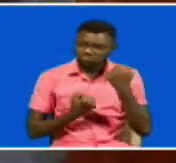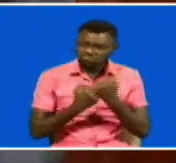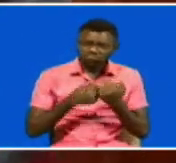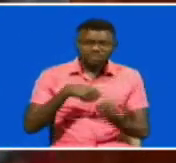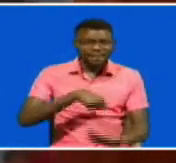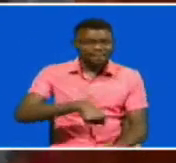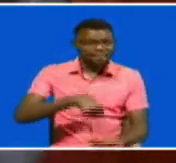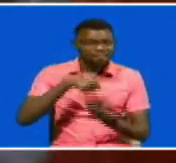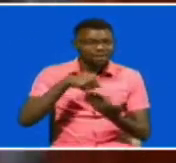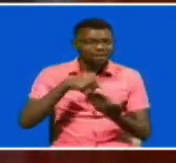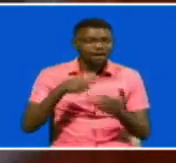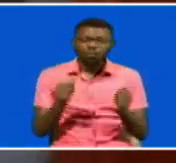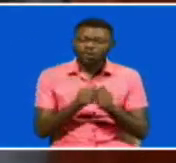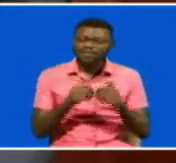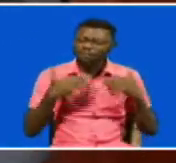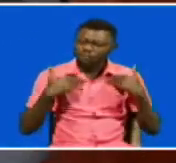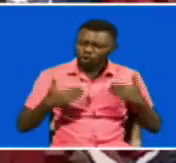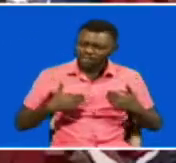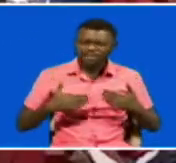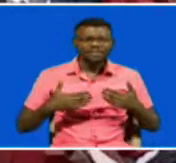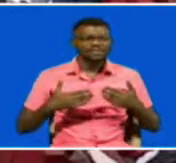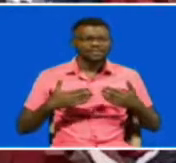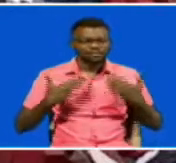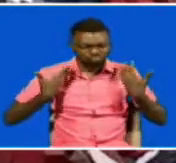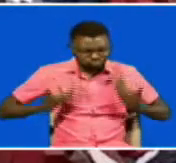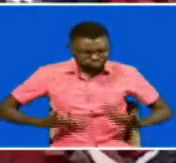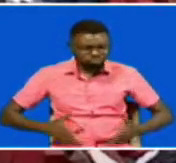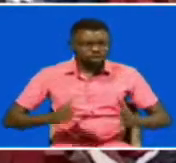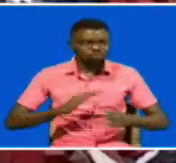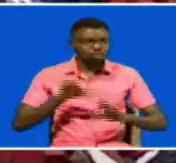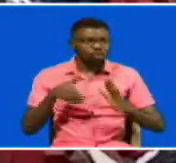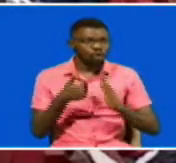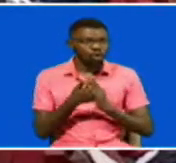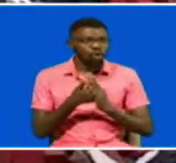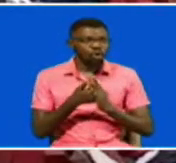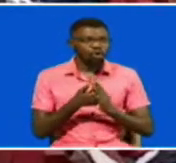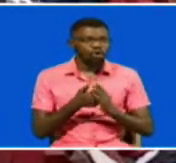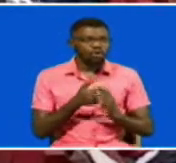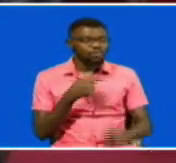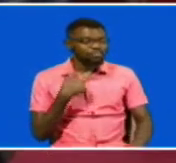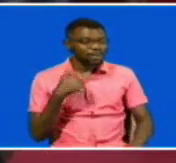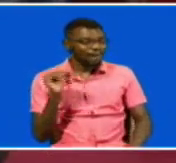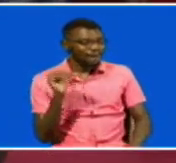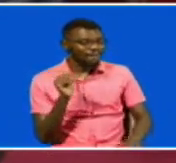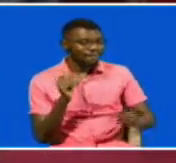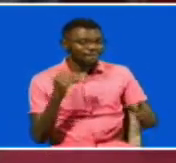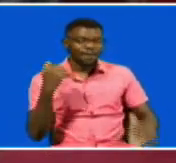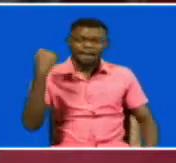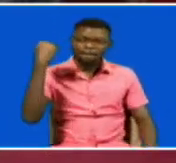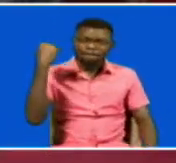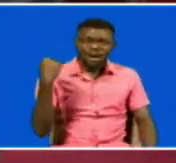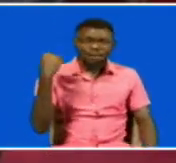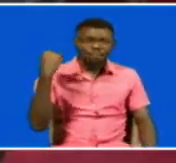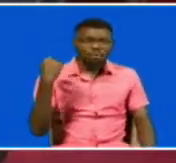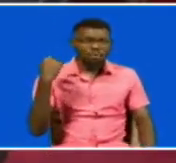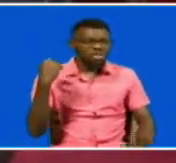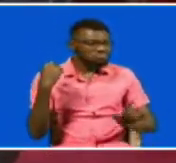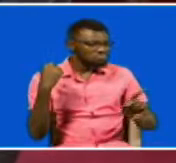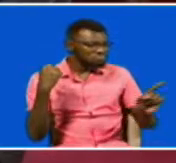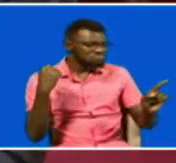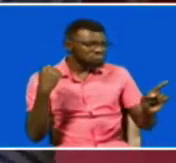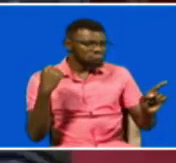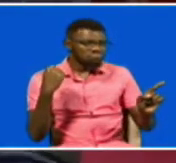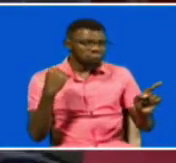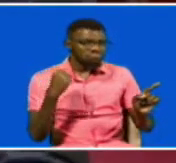budget with all my body parts and organs. I encourage the Honorable Babu Owino to join the rest of the country as eloquently as he has